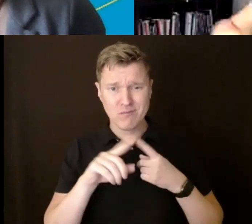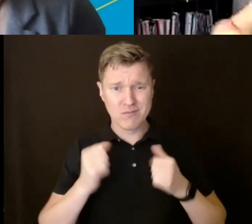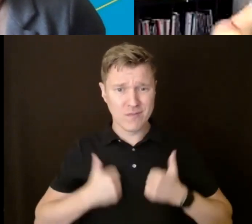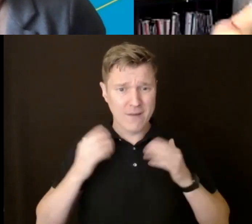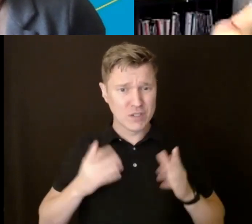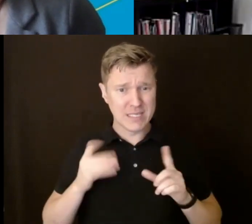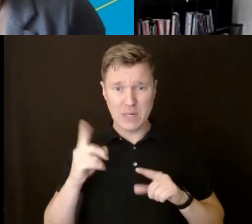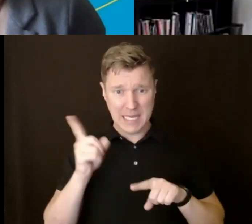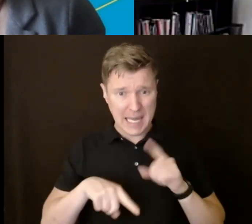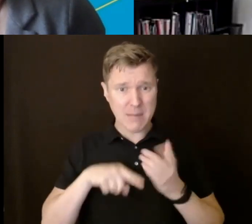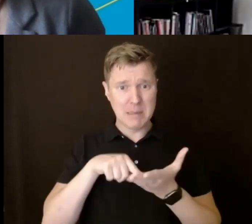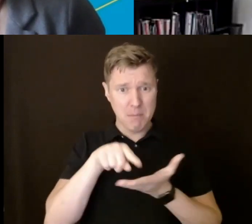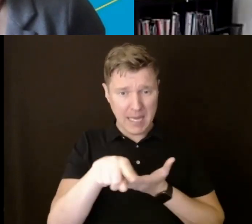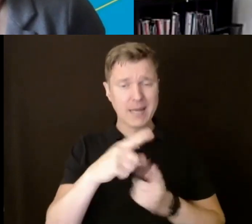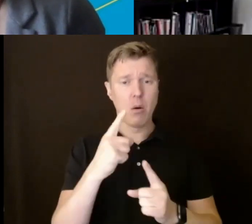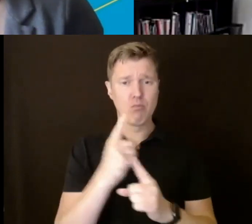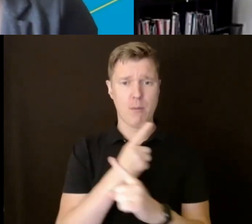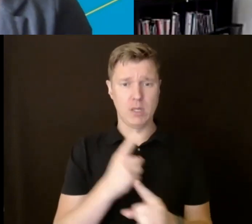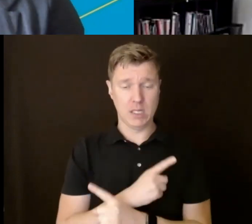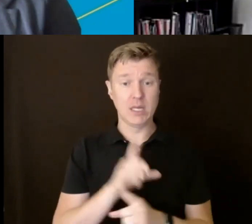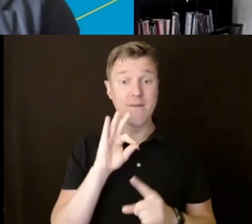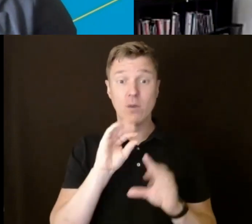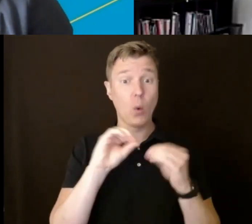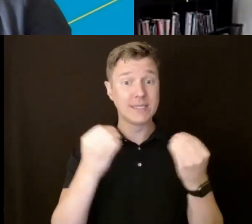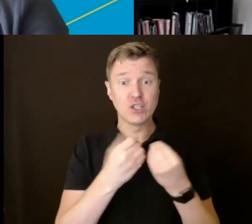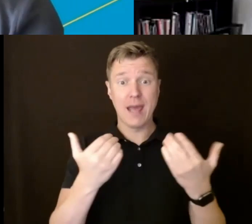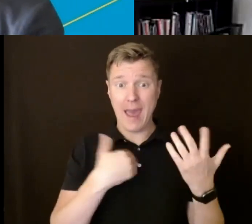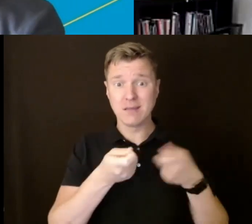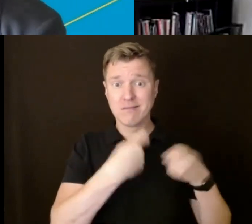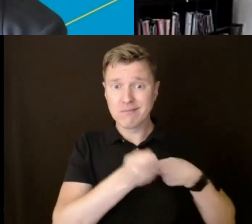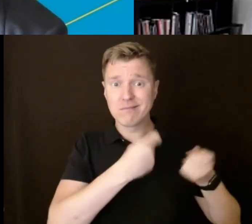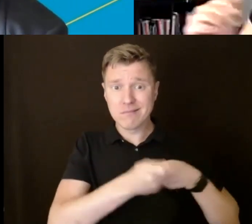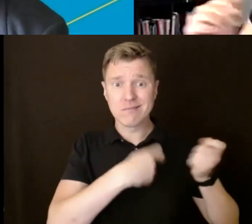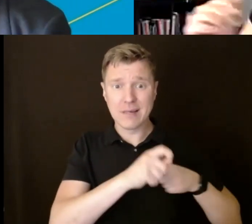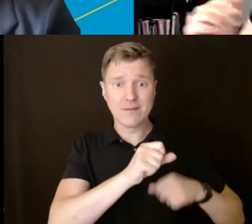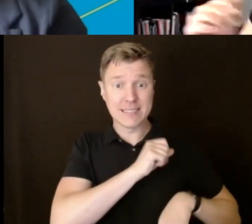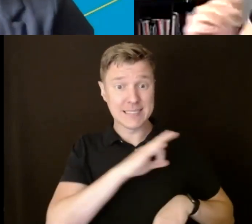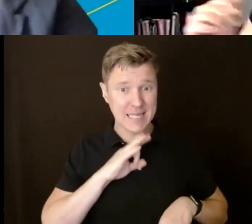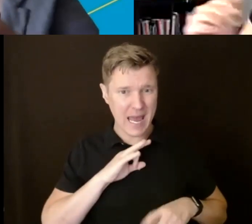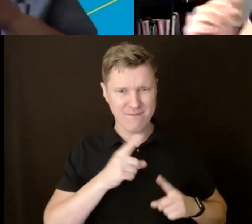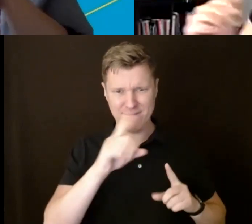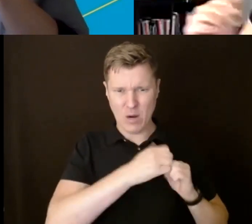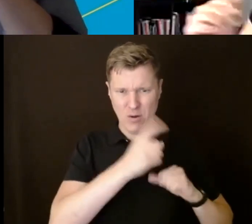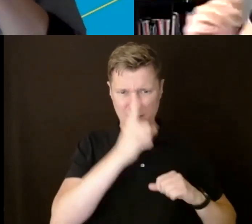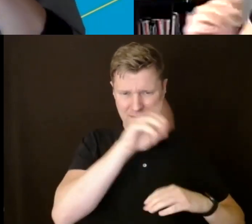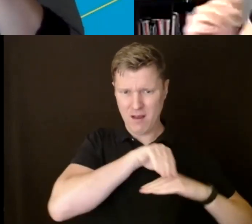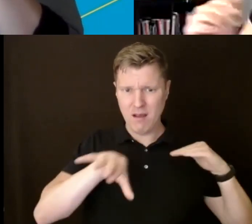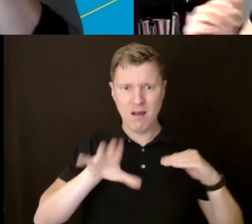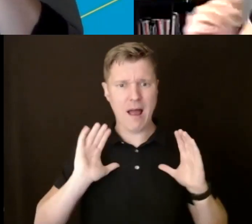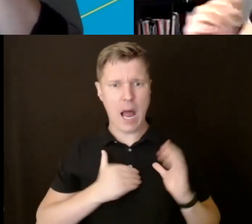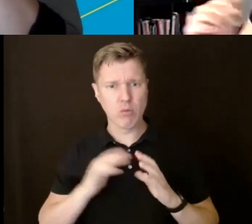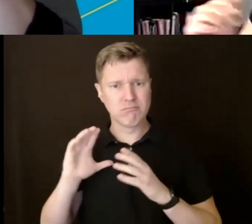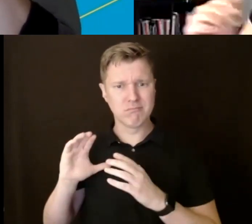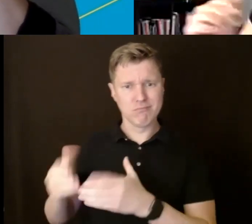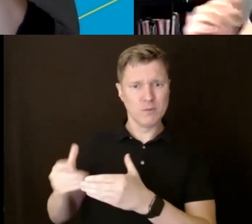even be paid properly. If an org has a revolving door, think about how that impacts the population we serve. And that was part